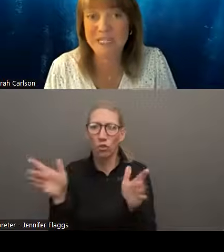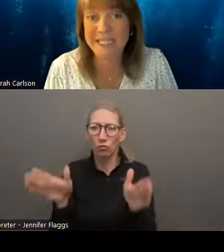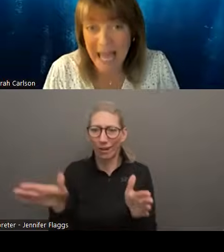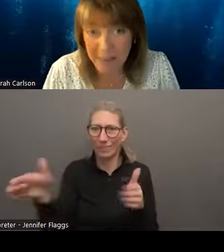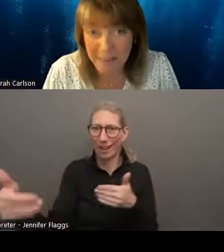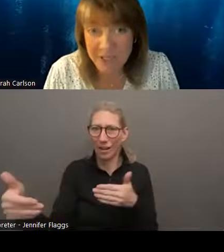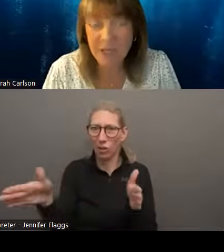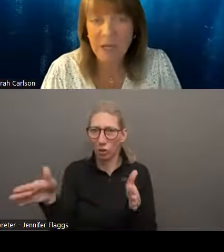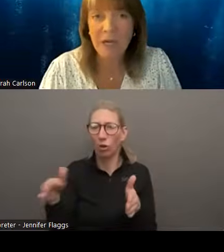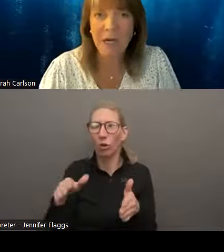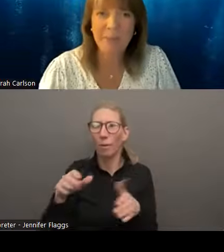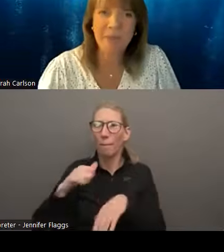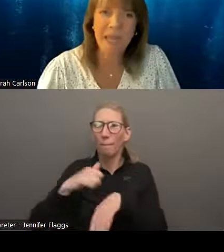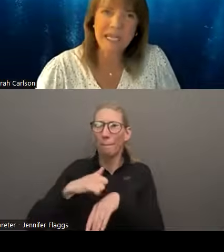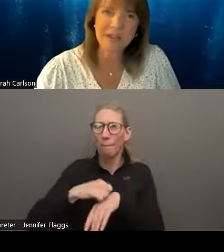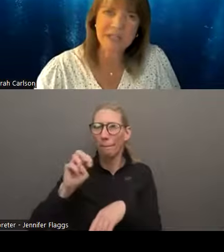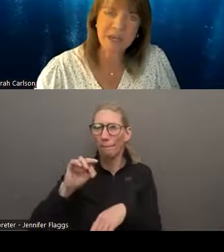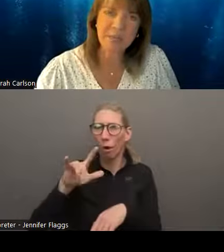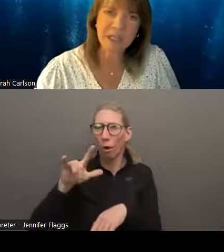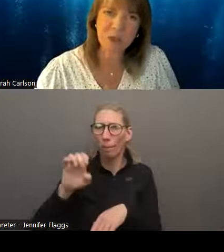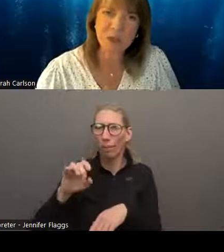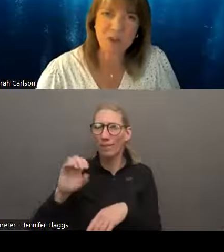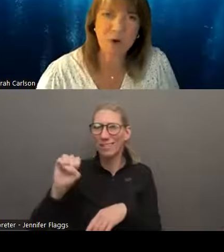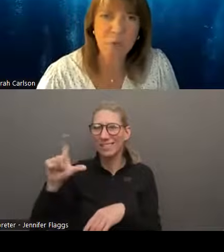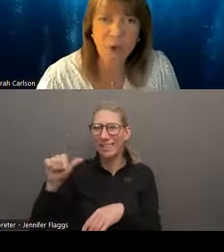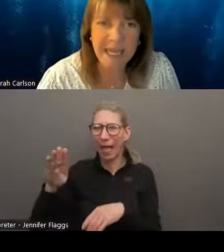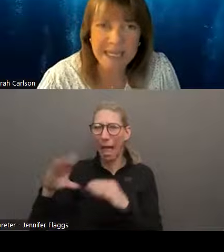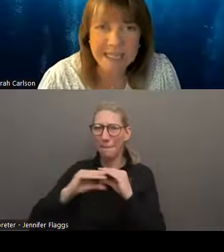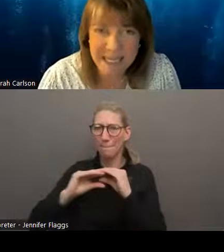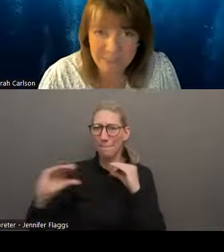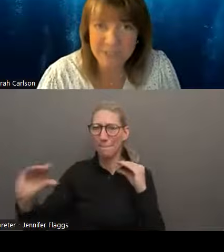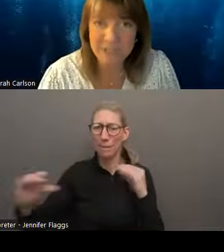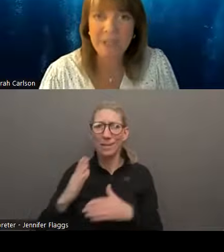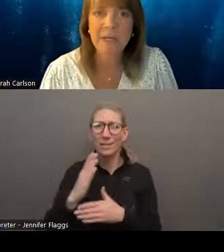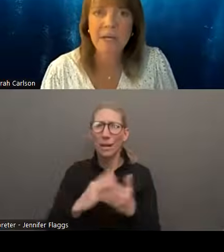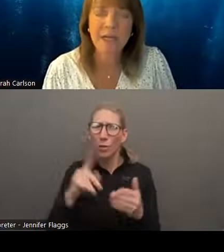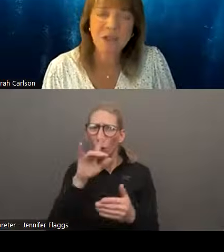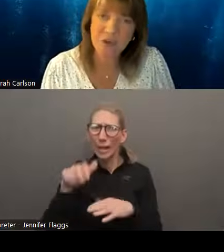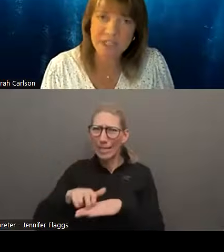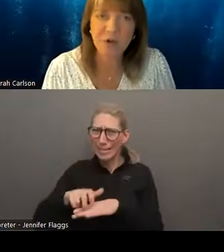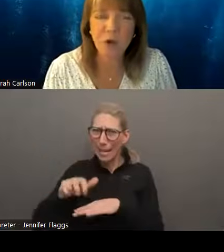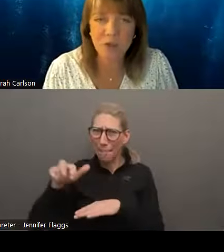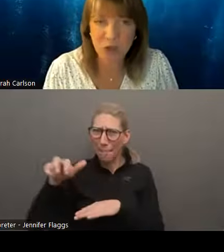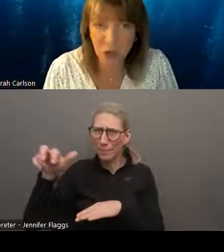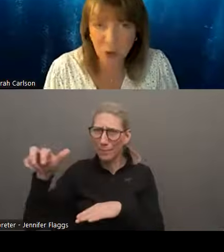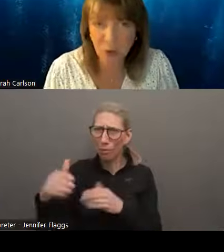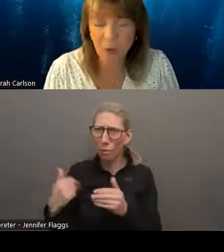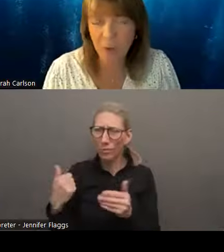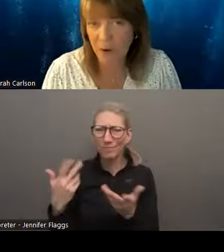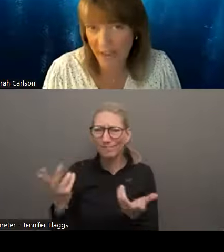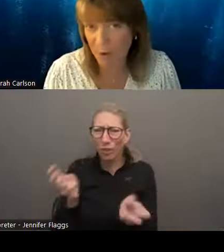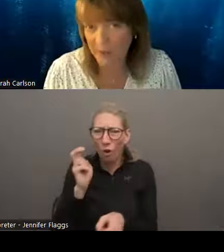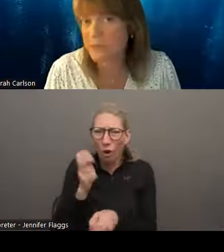marble slabs, and even some that looked sort of more like steps. Sort of difficult to